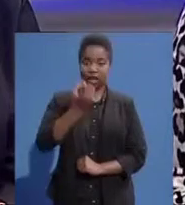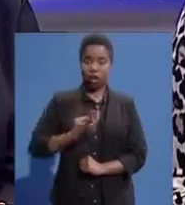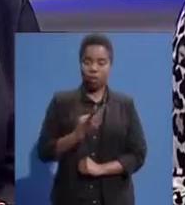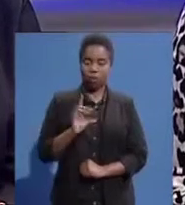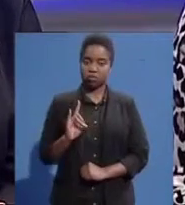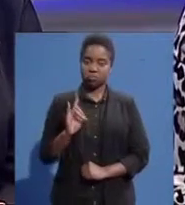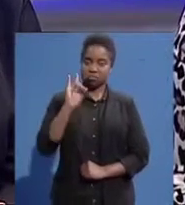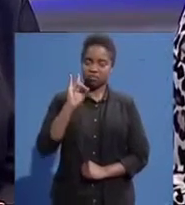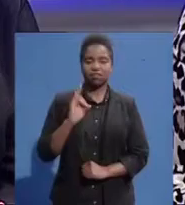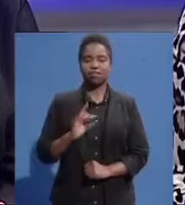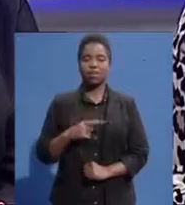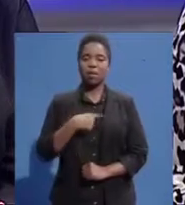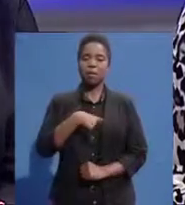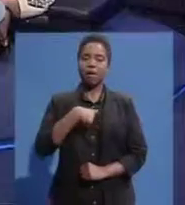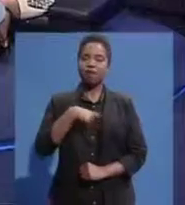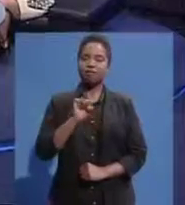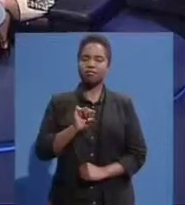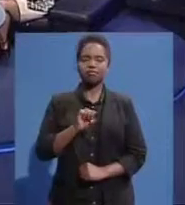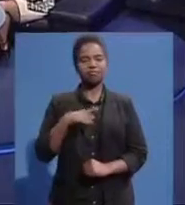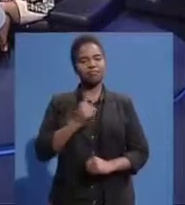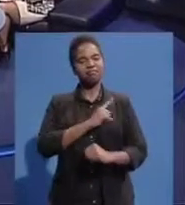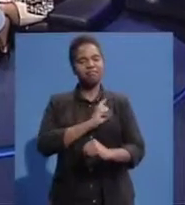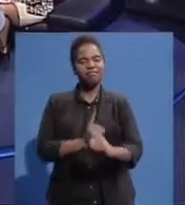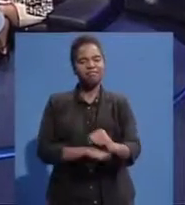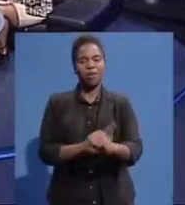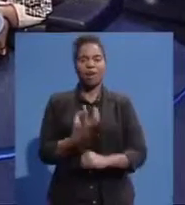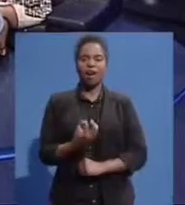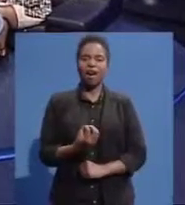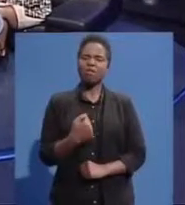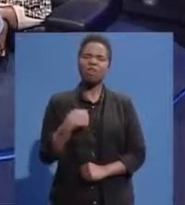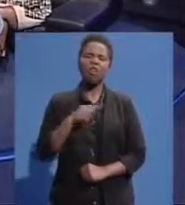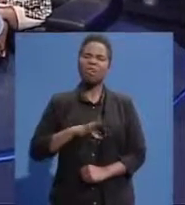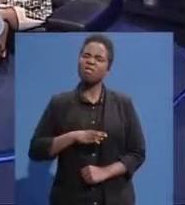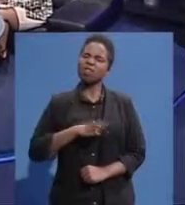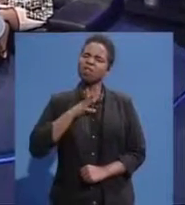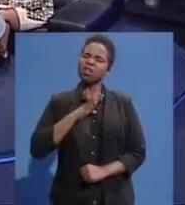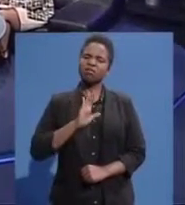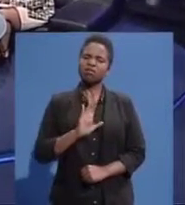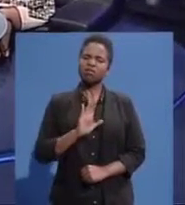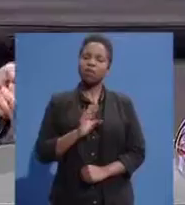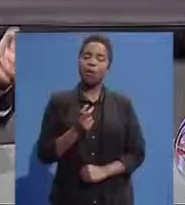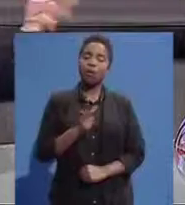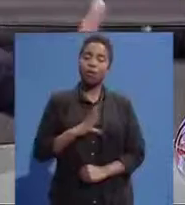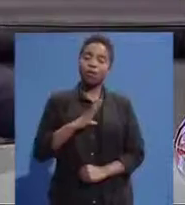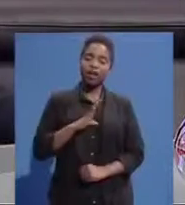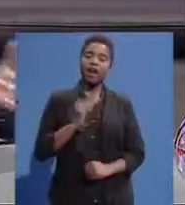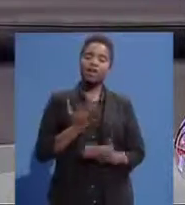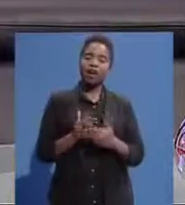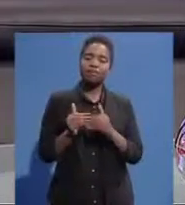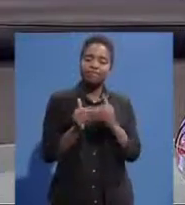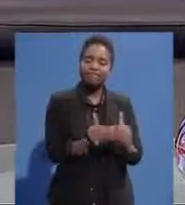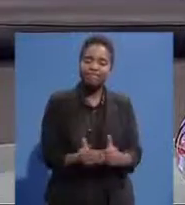powerful man, but also a man who was self-assured enough to be able to show compassion and